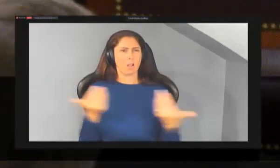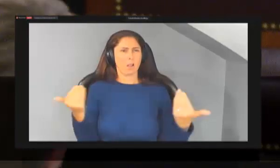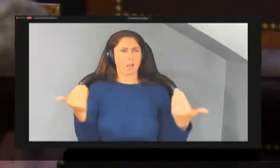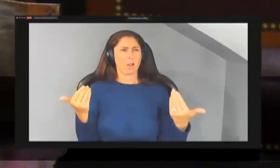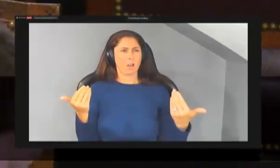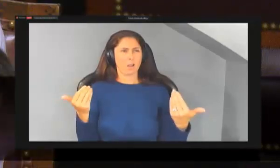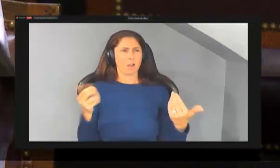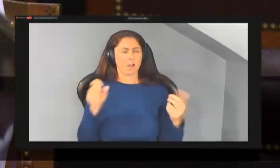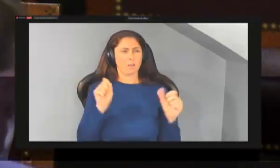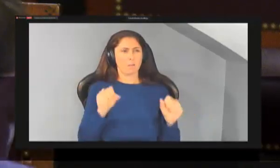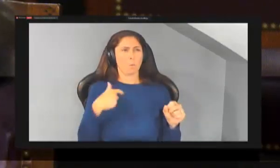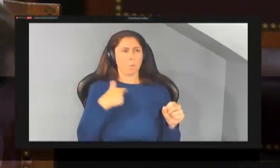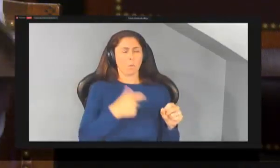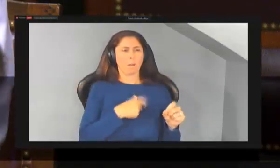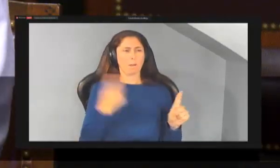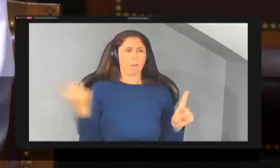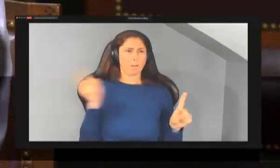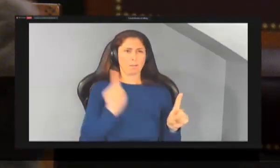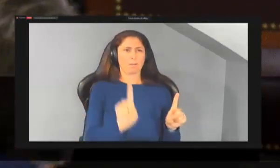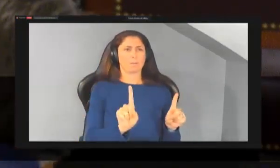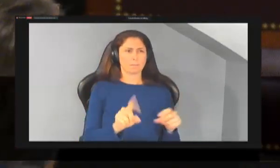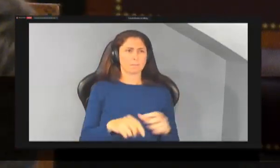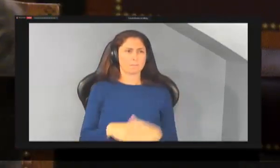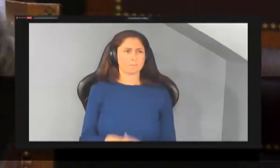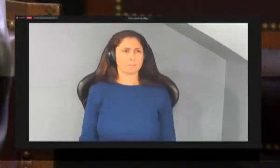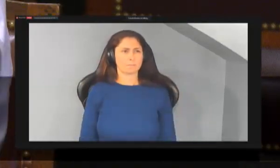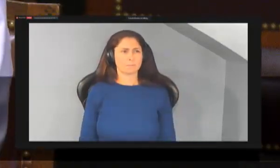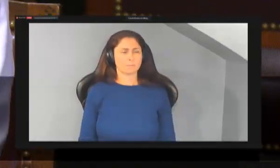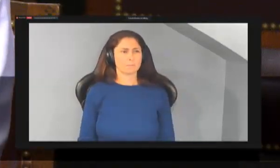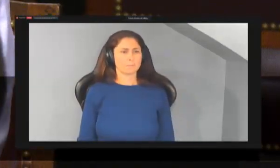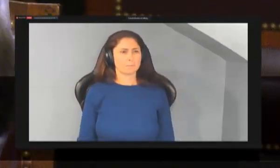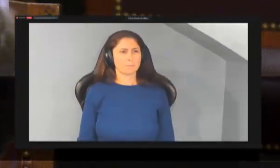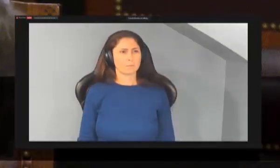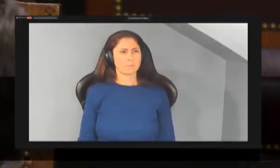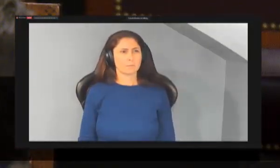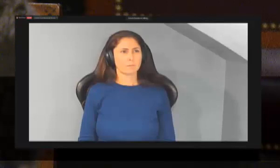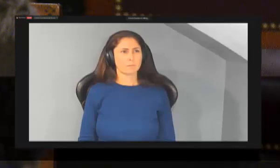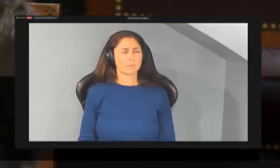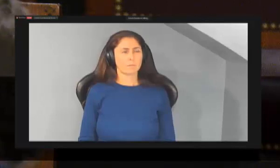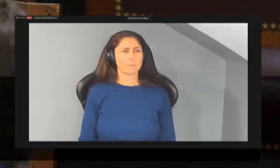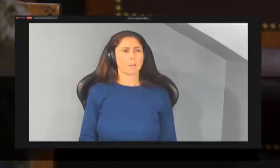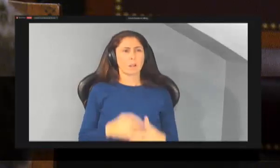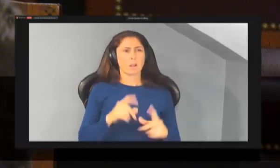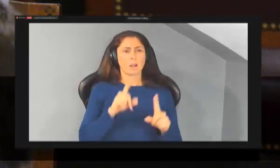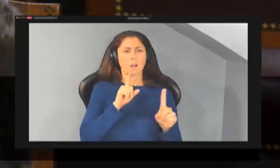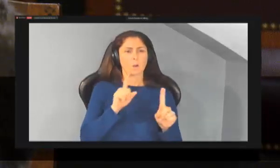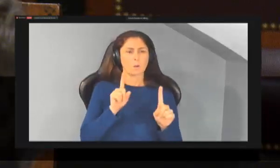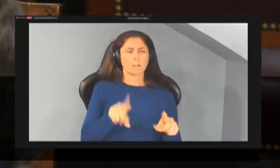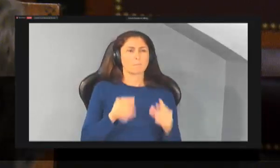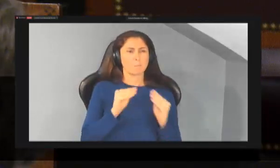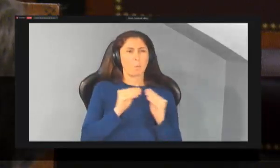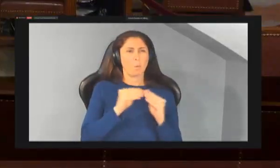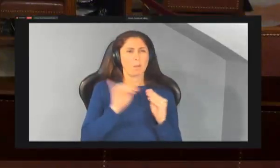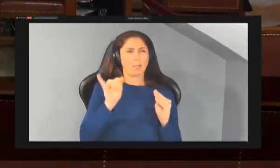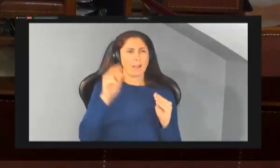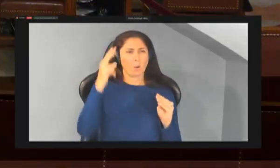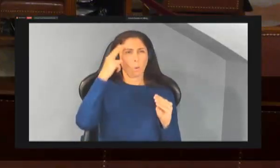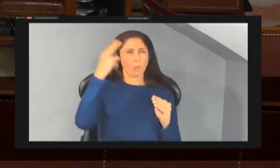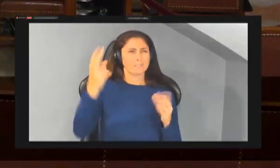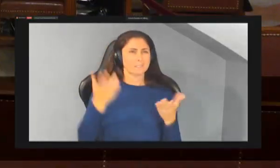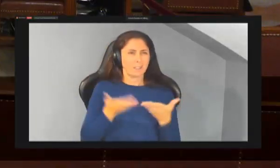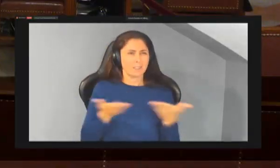We can bring them in. To answer your question, it's more of like a holistic thing. It's more